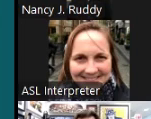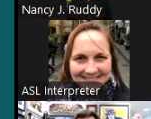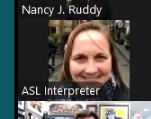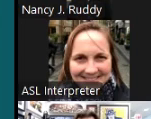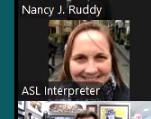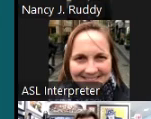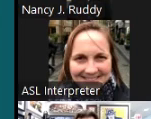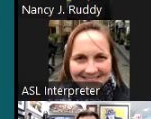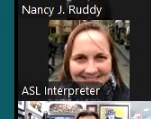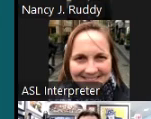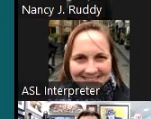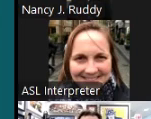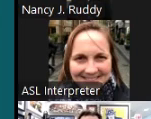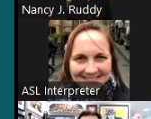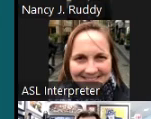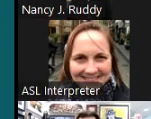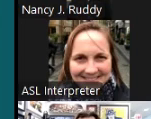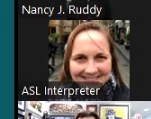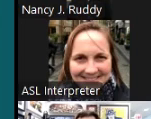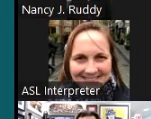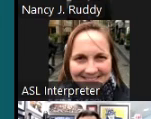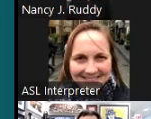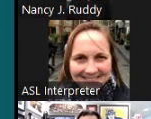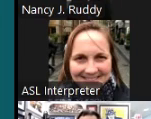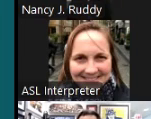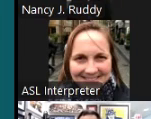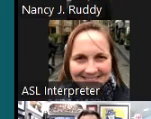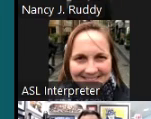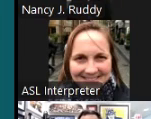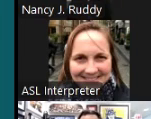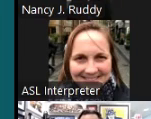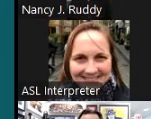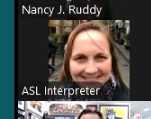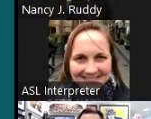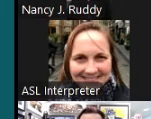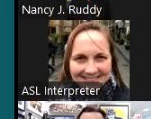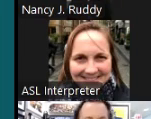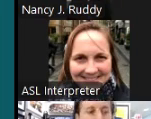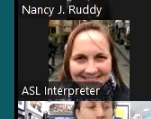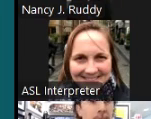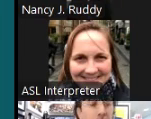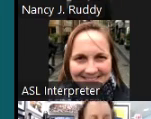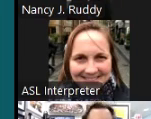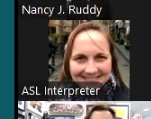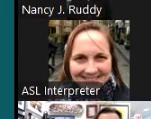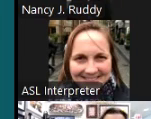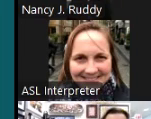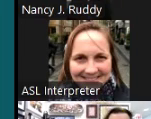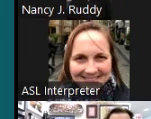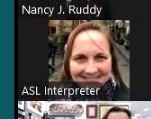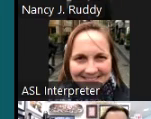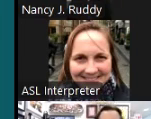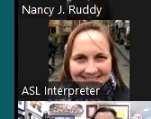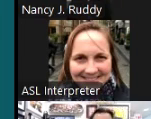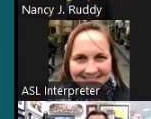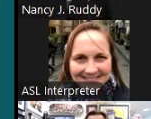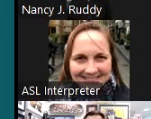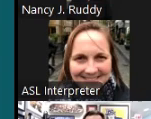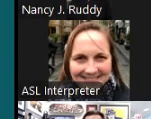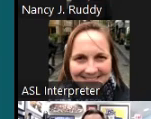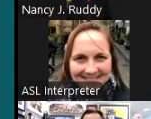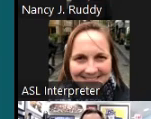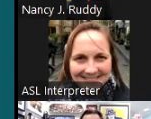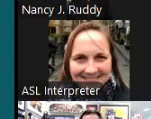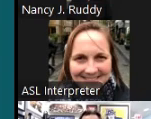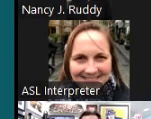on Thursday, May 29th at the same time, 5 o'clock. To reiterate, tonight's session